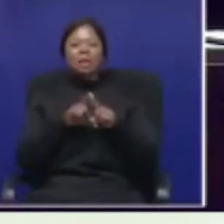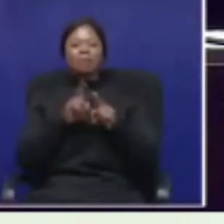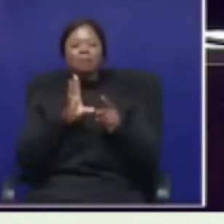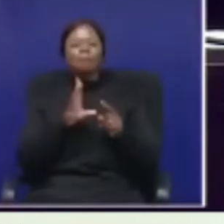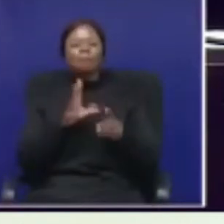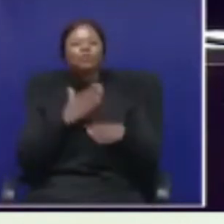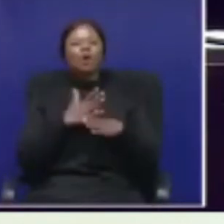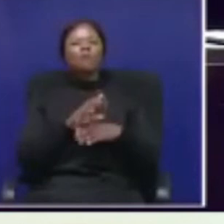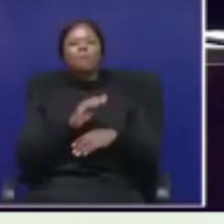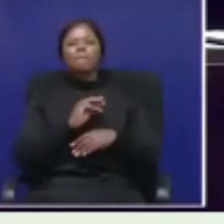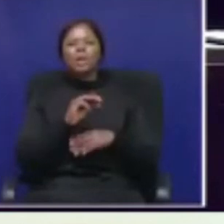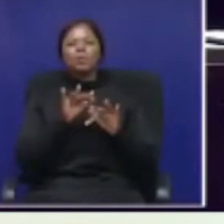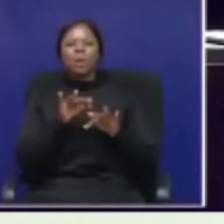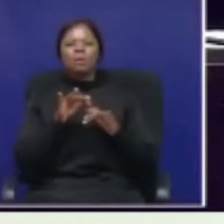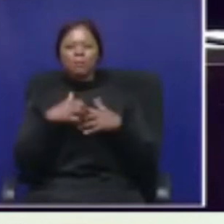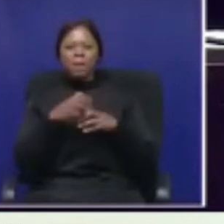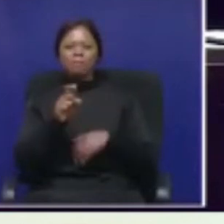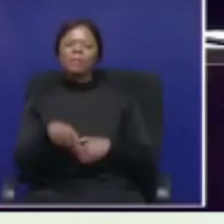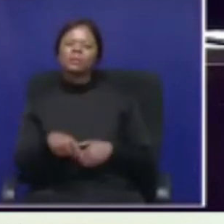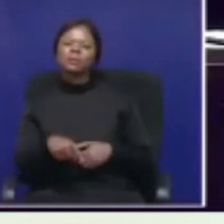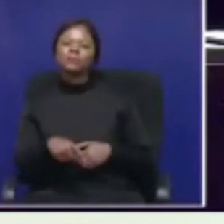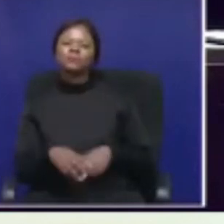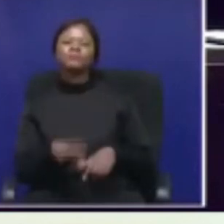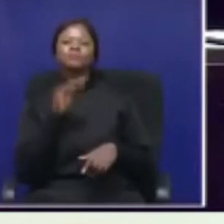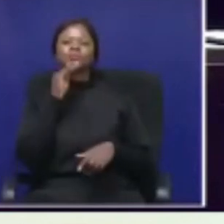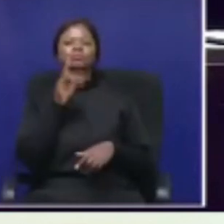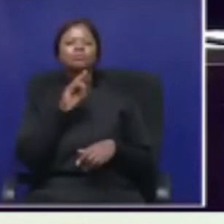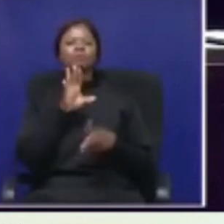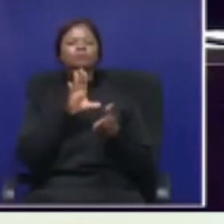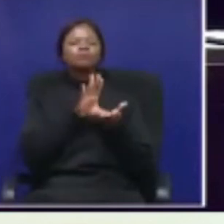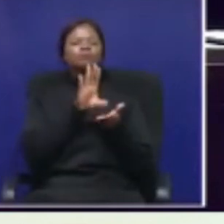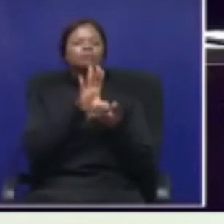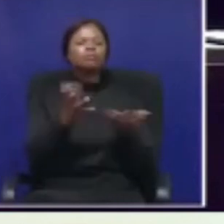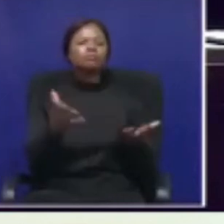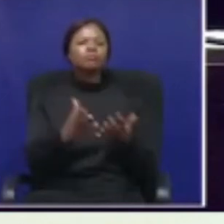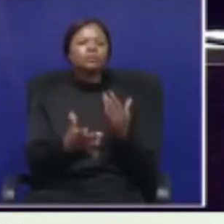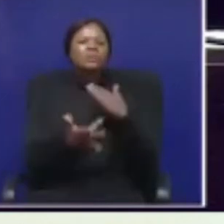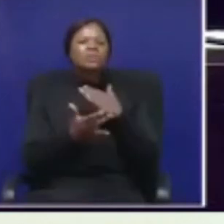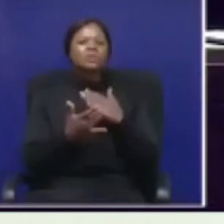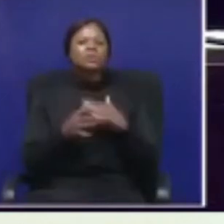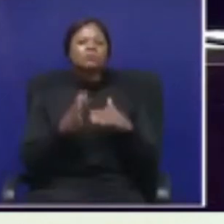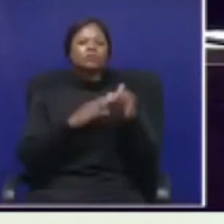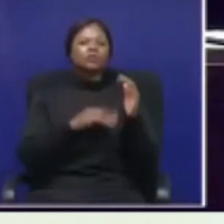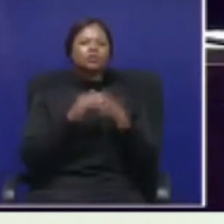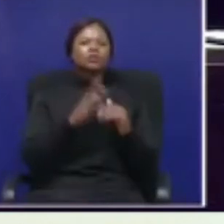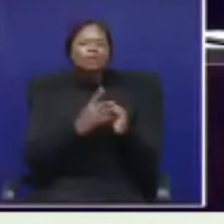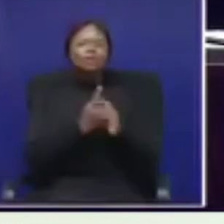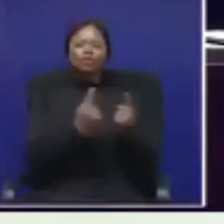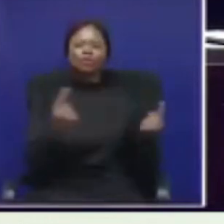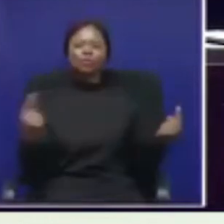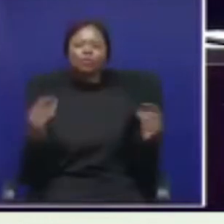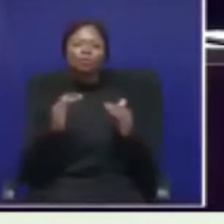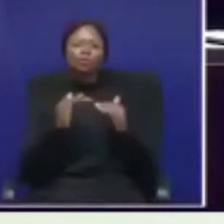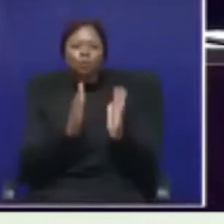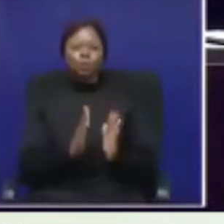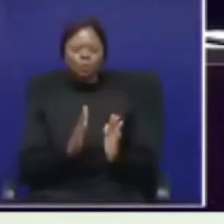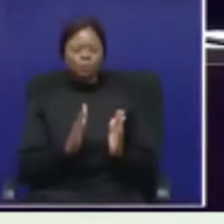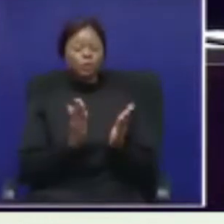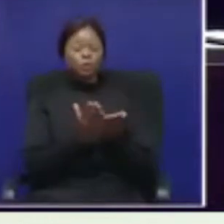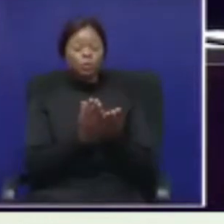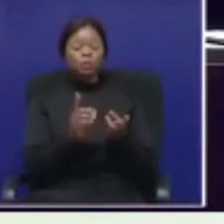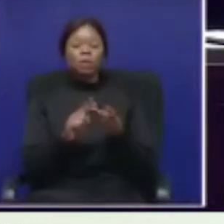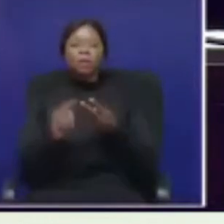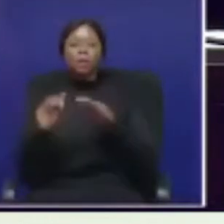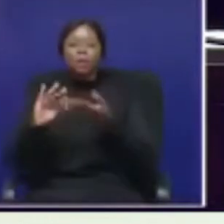of our unemployed. That means investing in digital infrastructure in every school and community, demand-driven